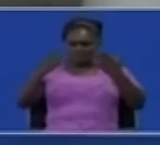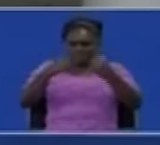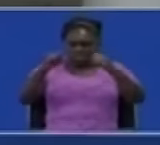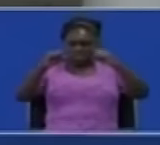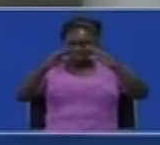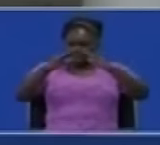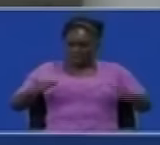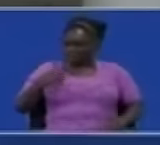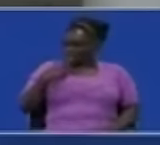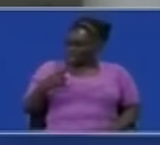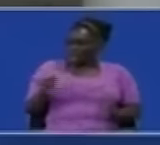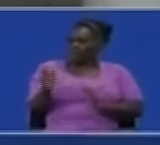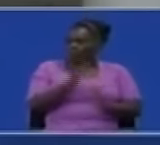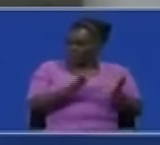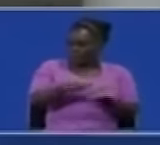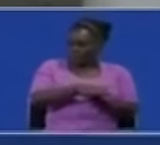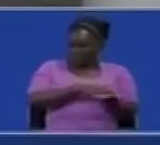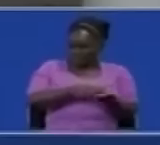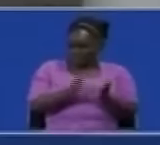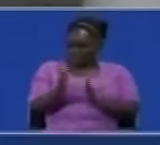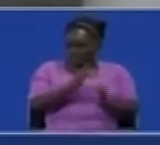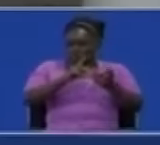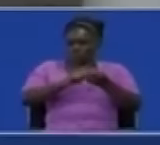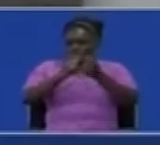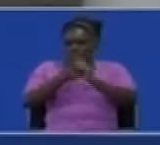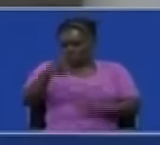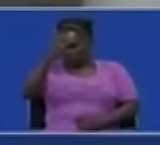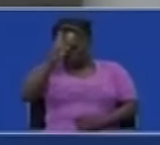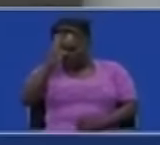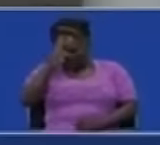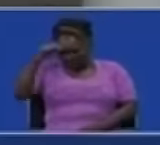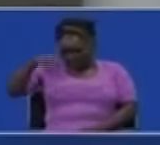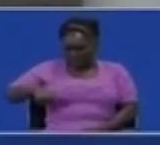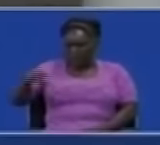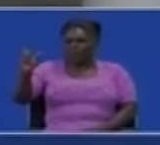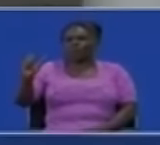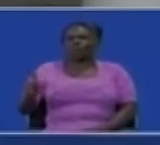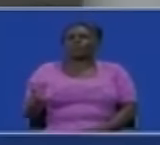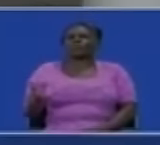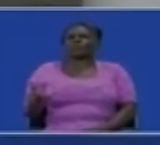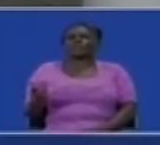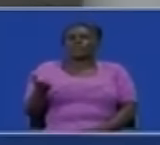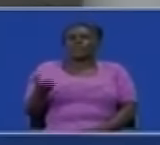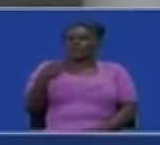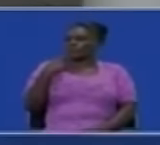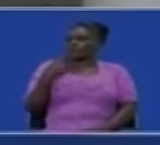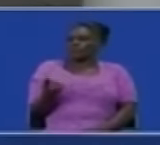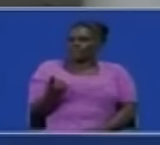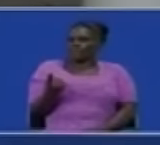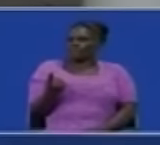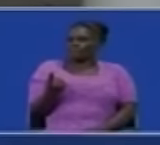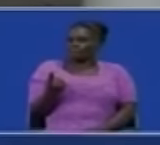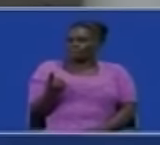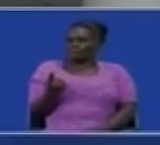malice, saying the whole plot was based on a scheme to reorganize the police structure down here in the coast, what then now throws in